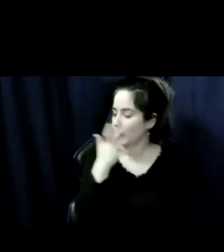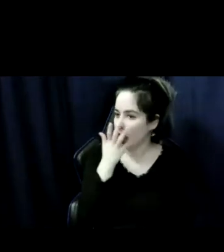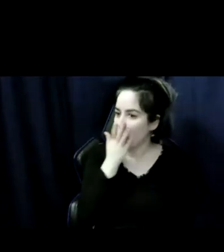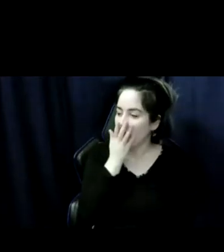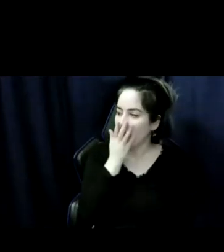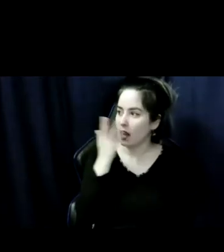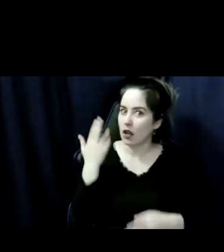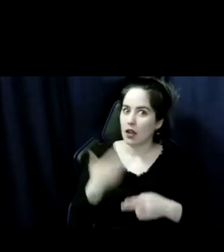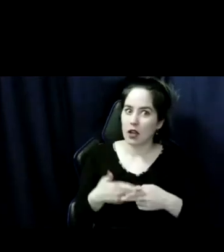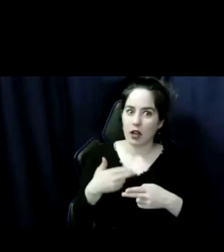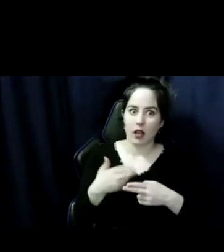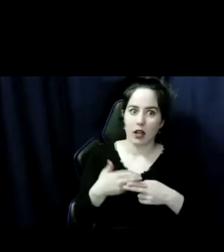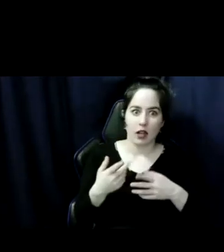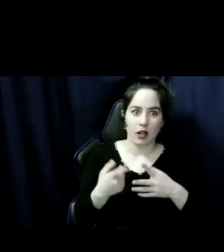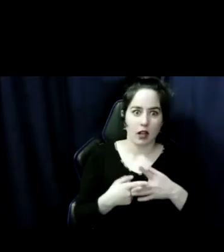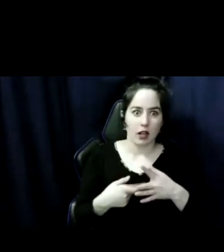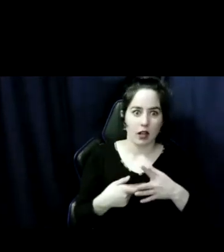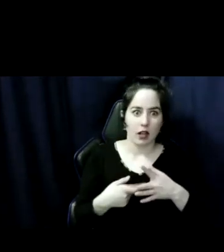name of it?